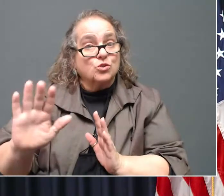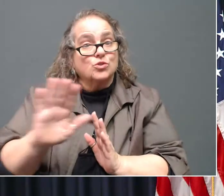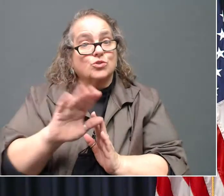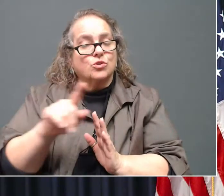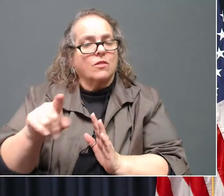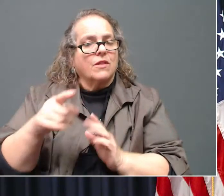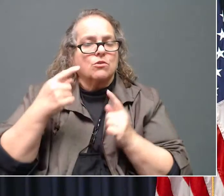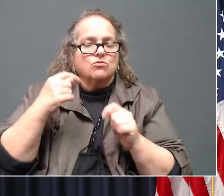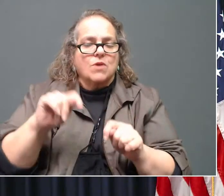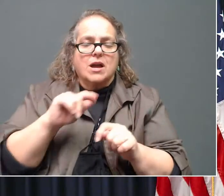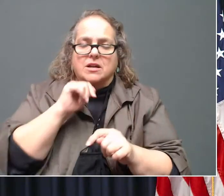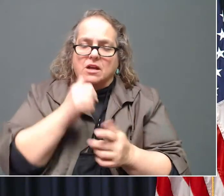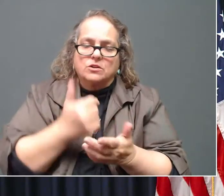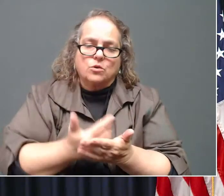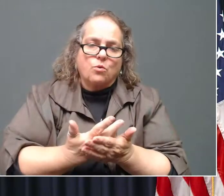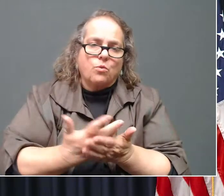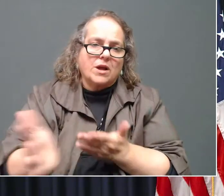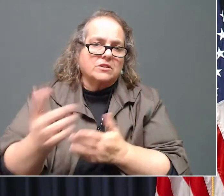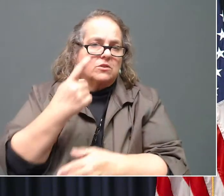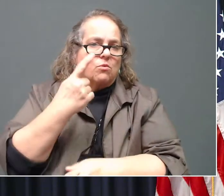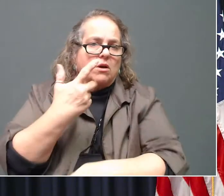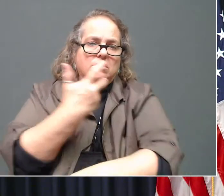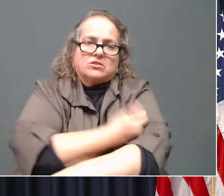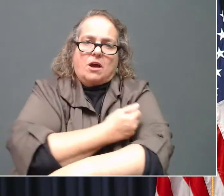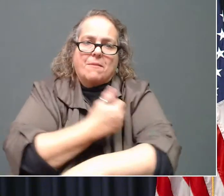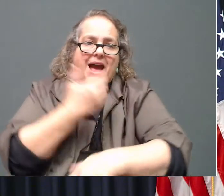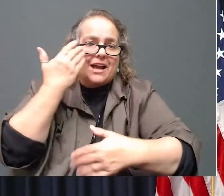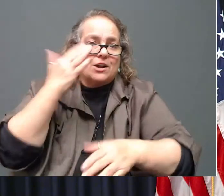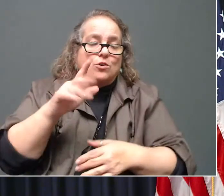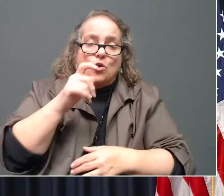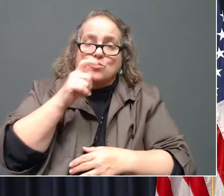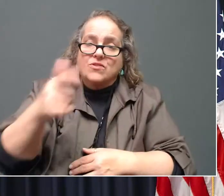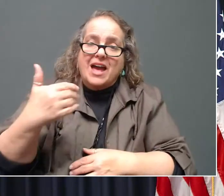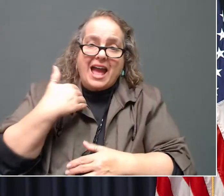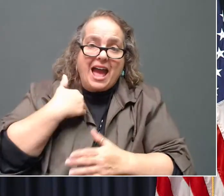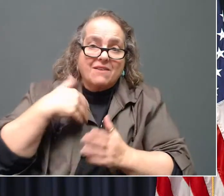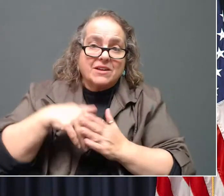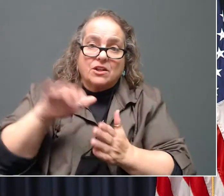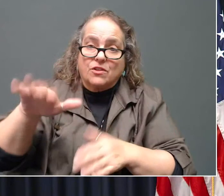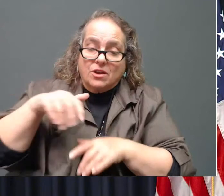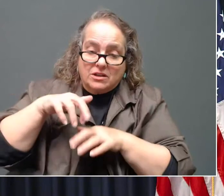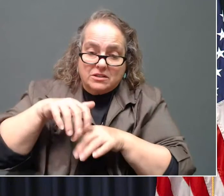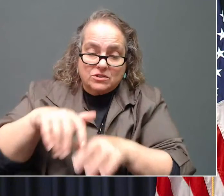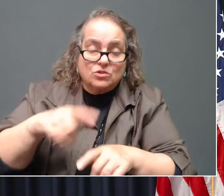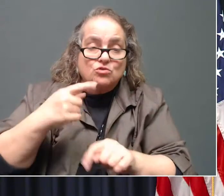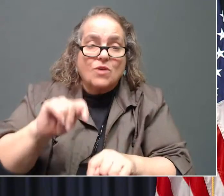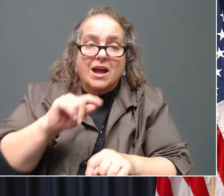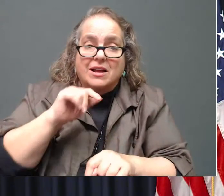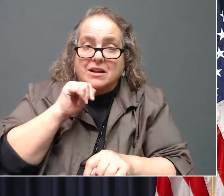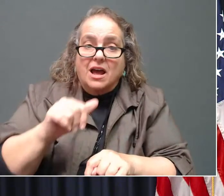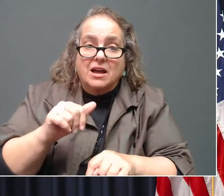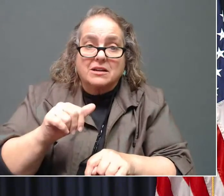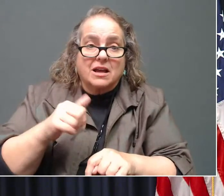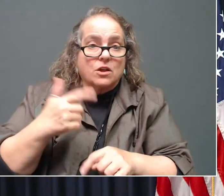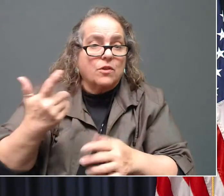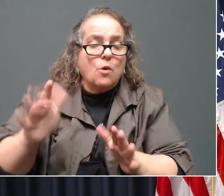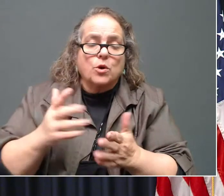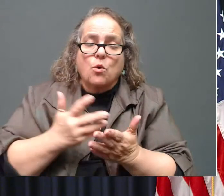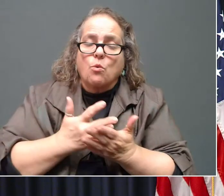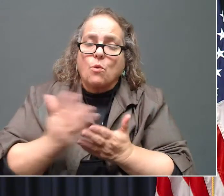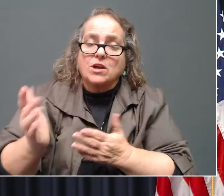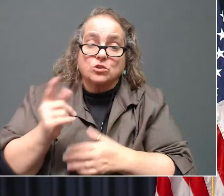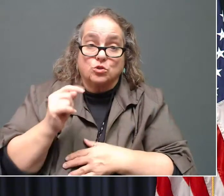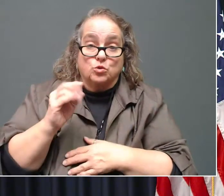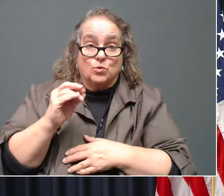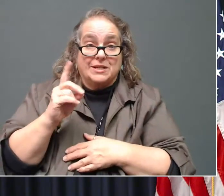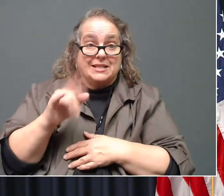vial. And I don't know who they have in their Rolodex when they're trying to get it out so that doesn't happen. To date, I don't know about one dose of